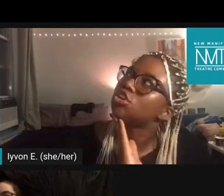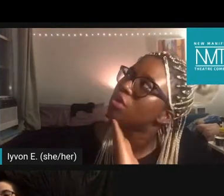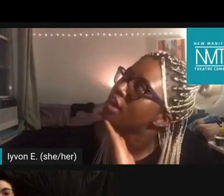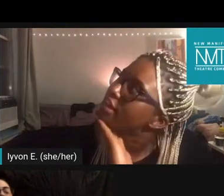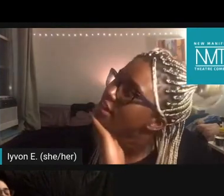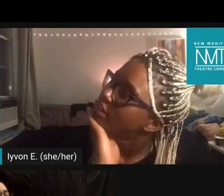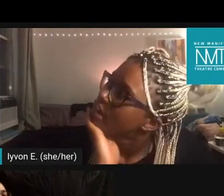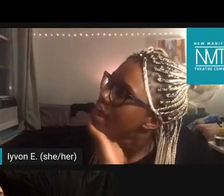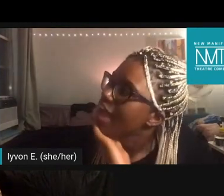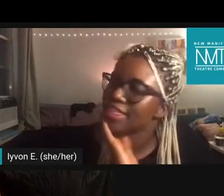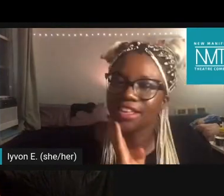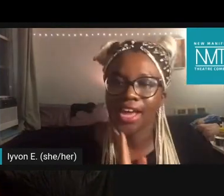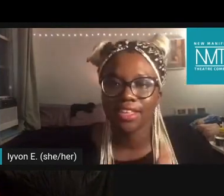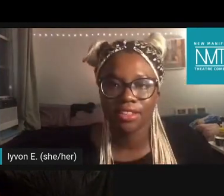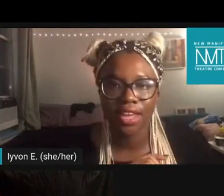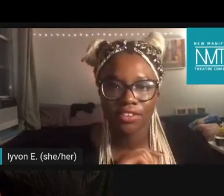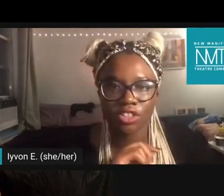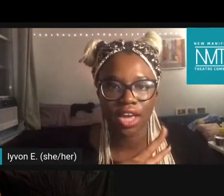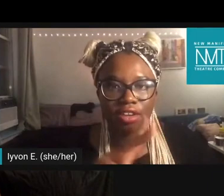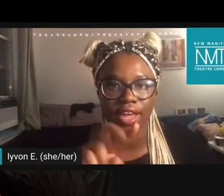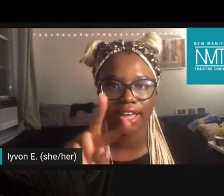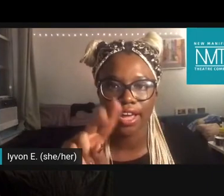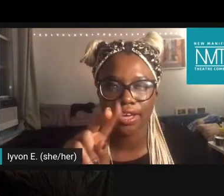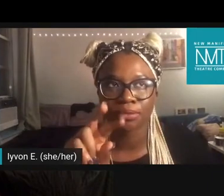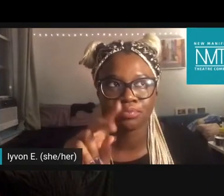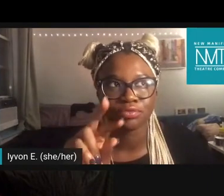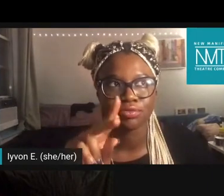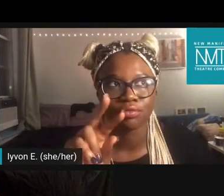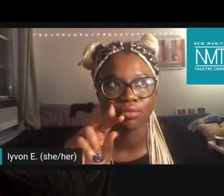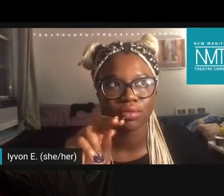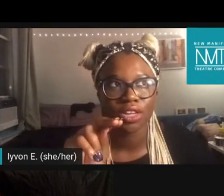That's a good one. I think there's kind of like a